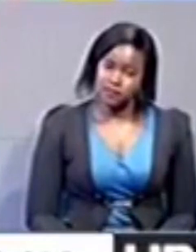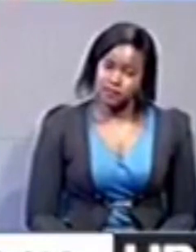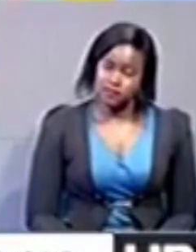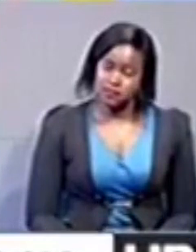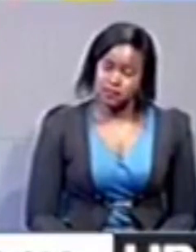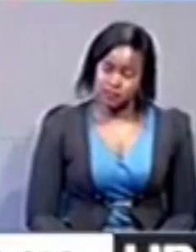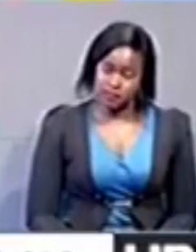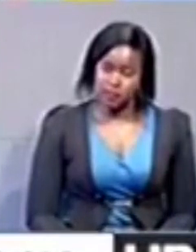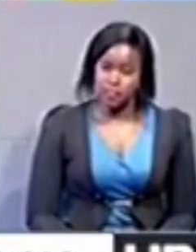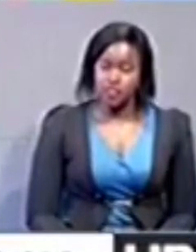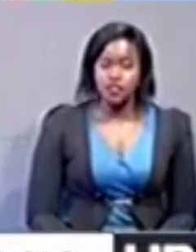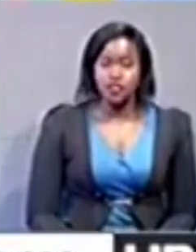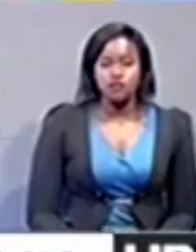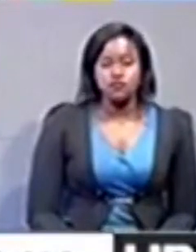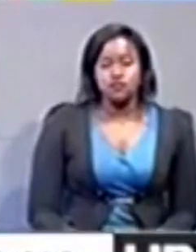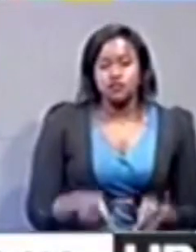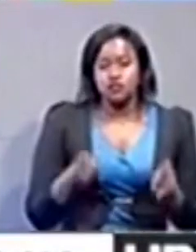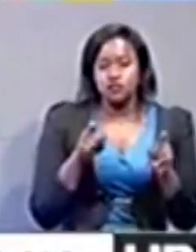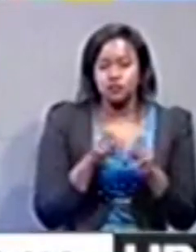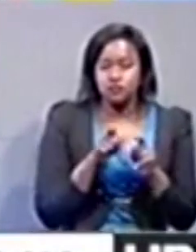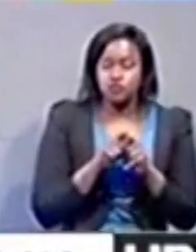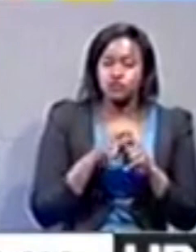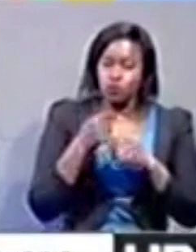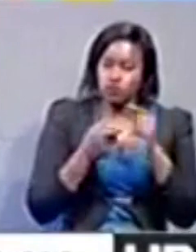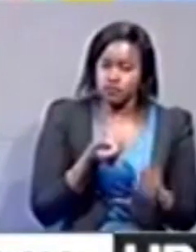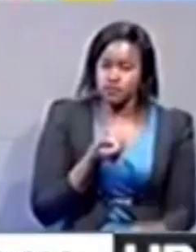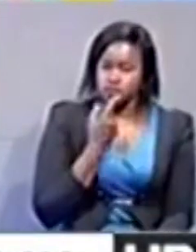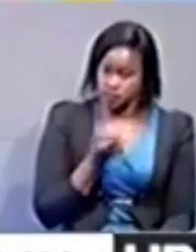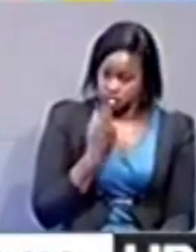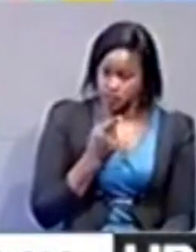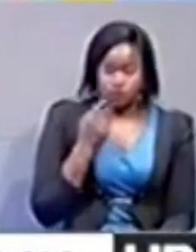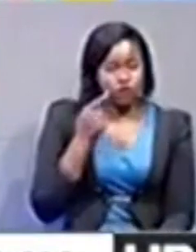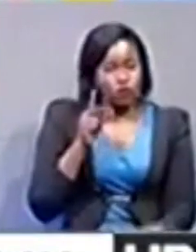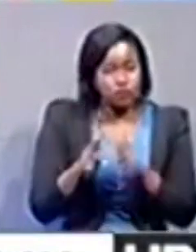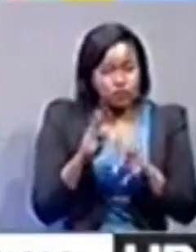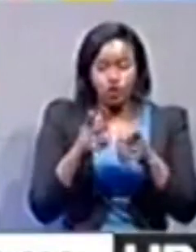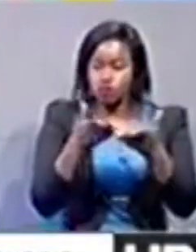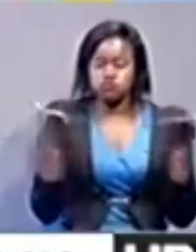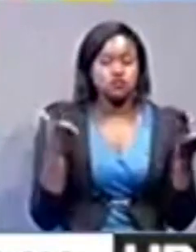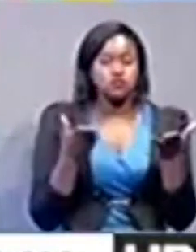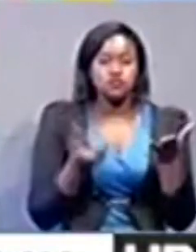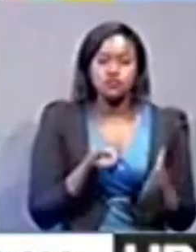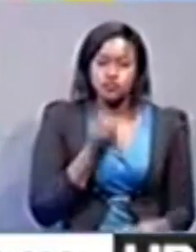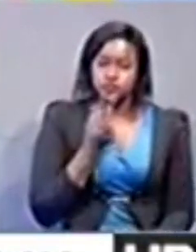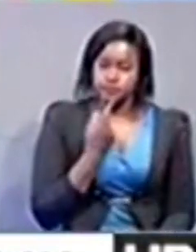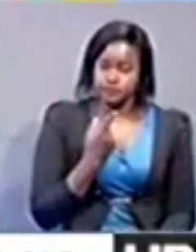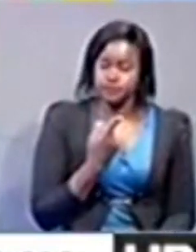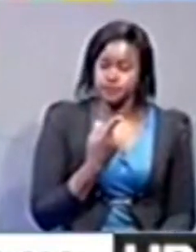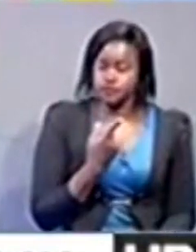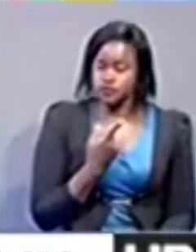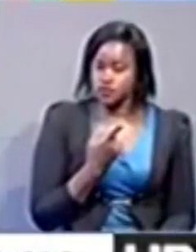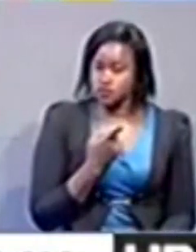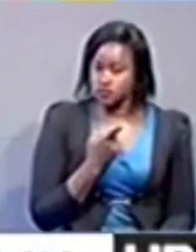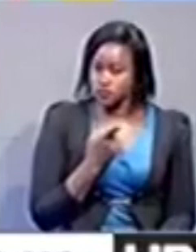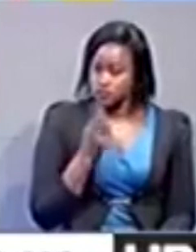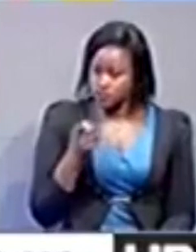Our medical products. Amadagara. Aganawonya Bantubafi. That is the part of the.